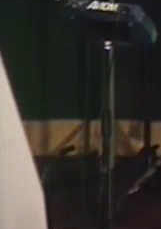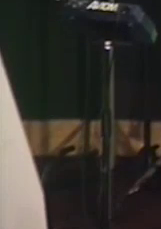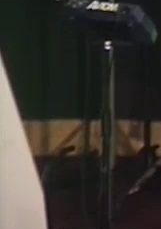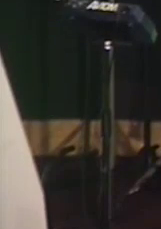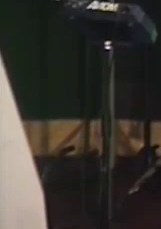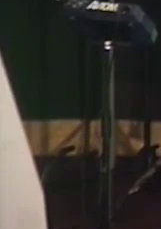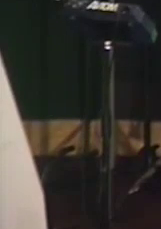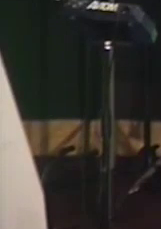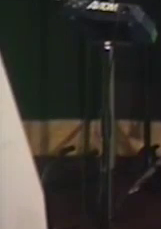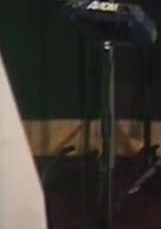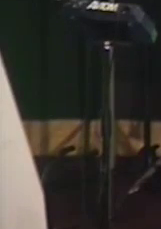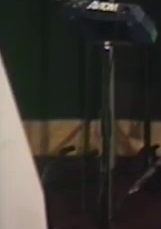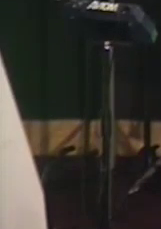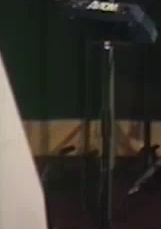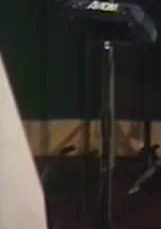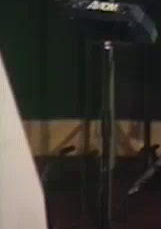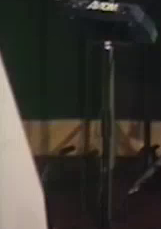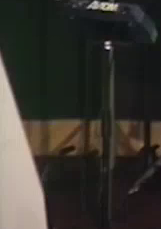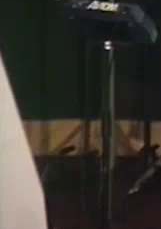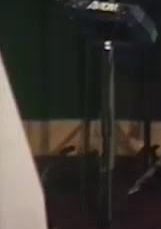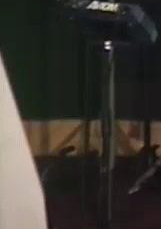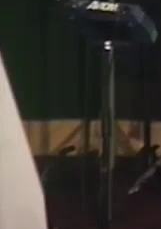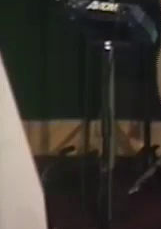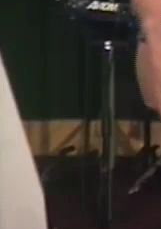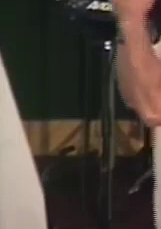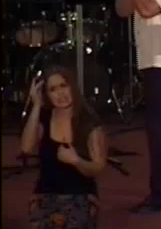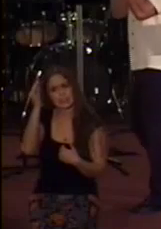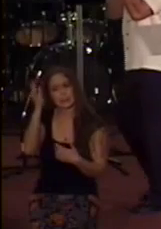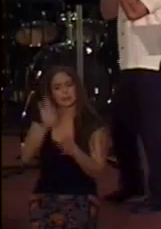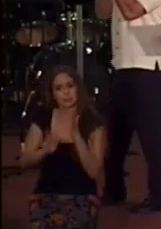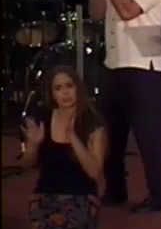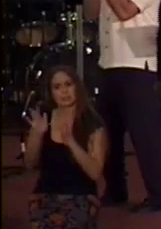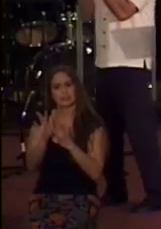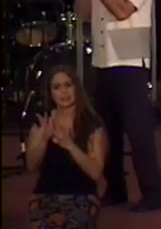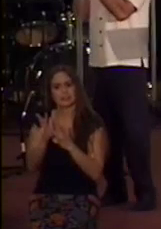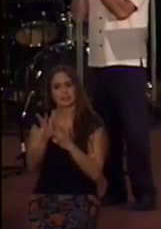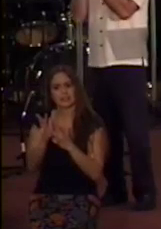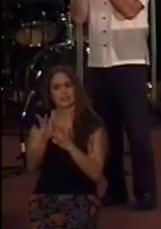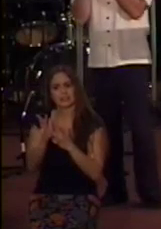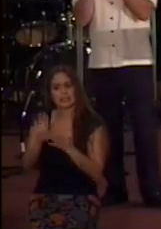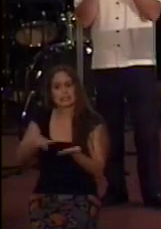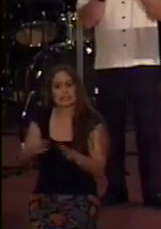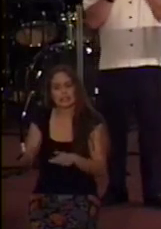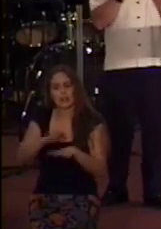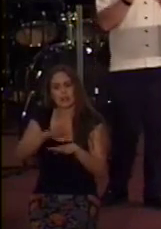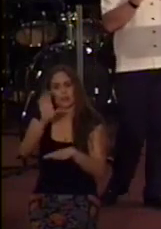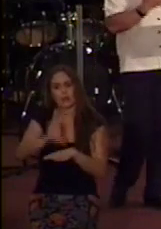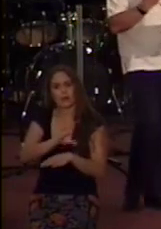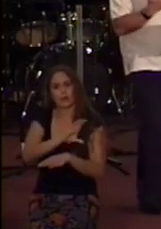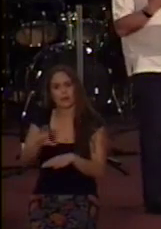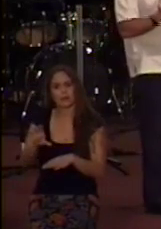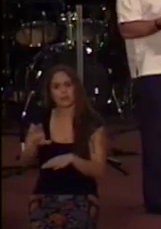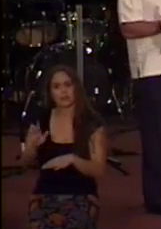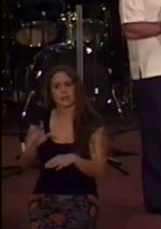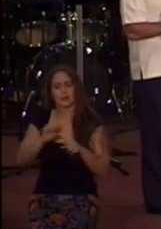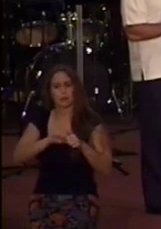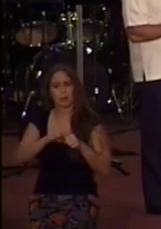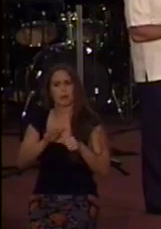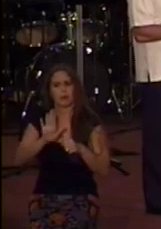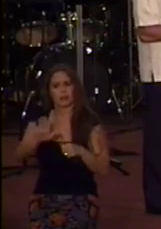Have you ever had that experience when thinking about Jesus and his death on the cross? Has it ever broken your